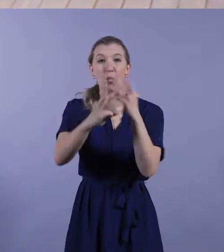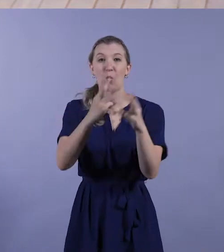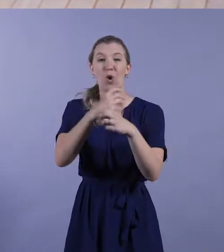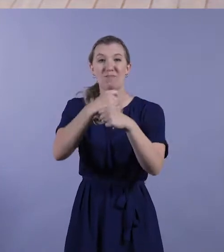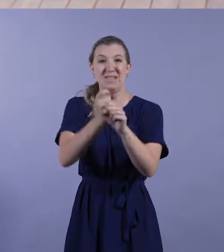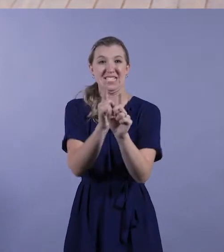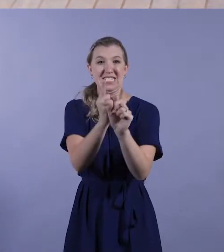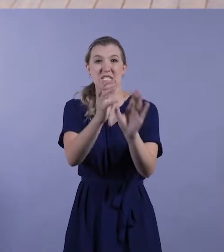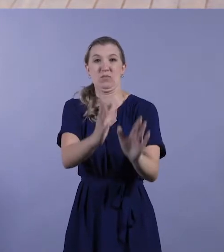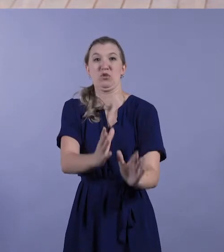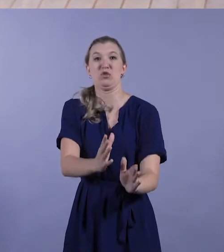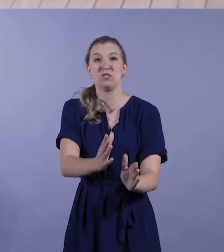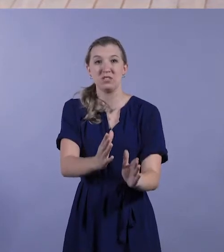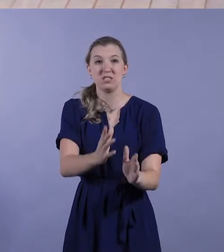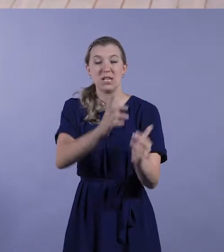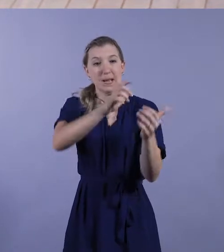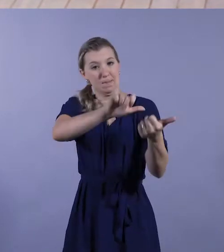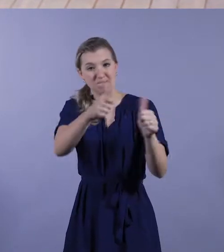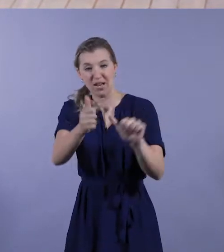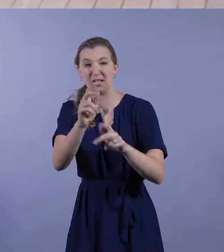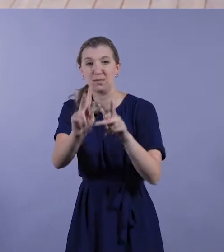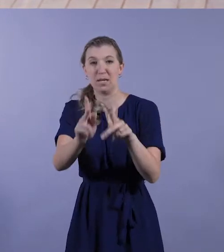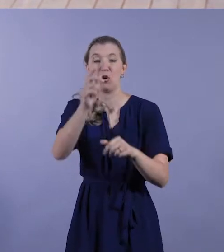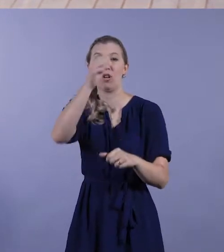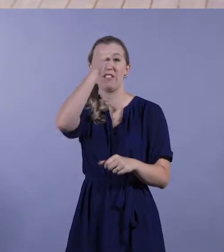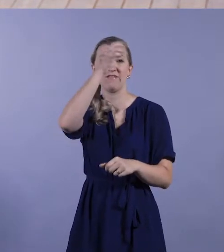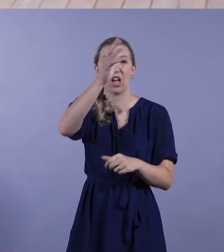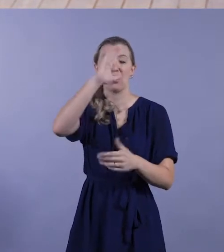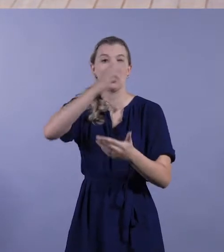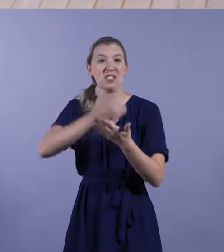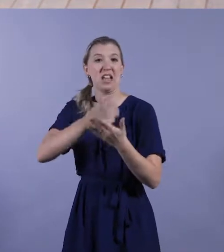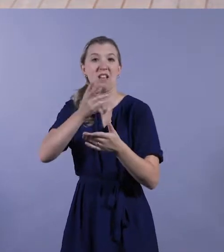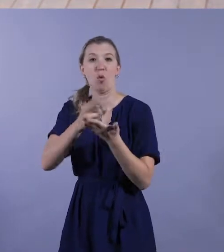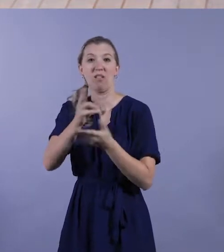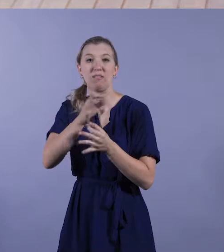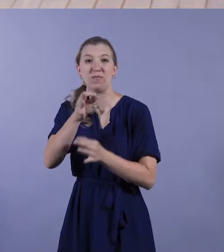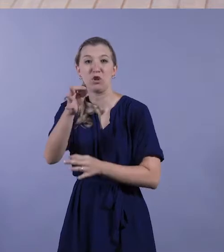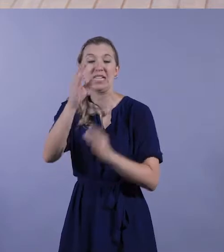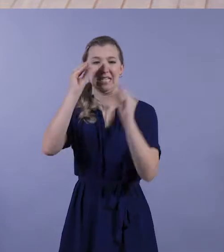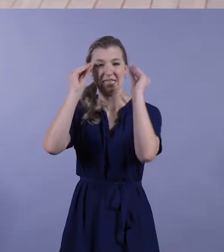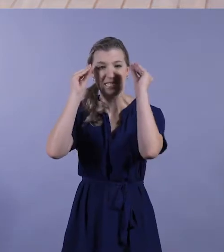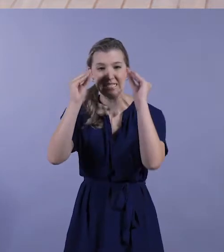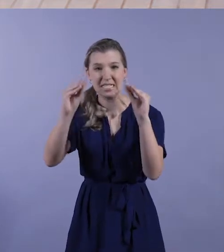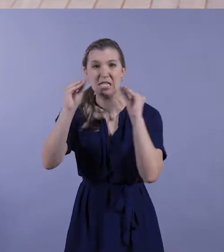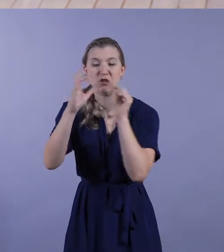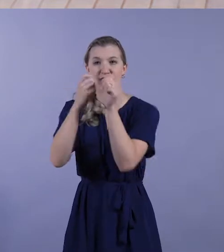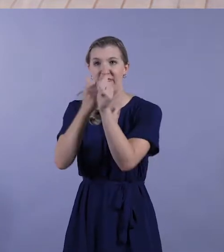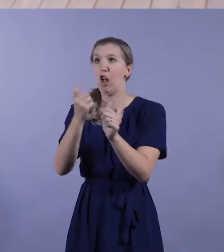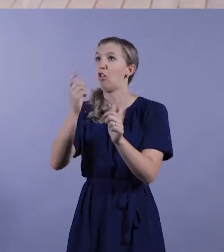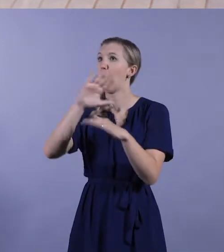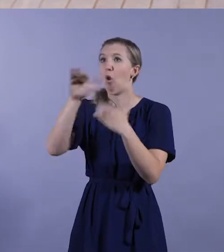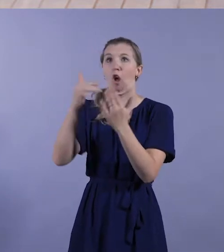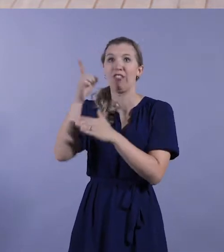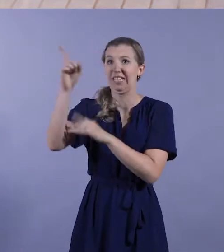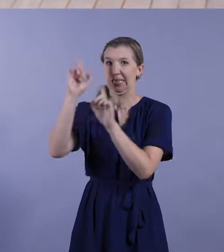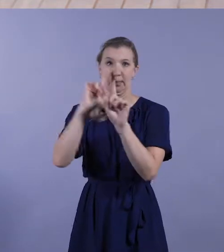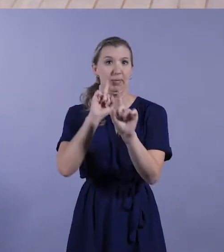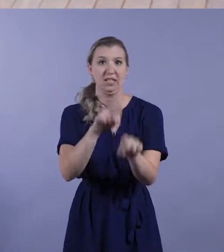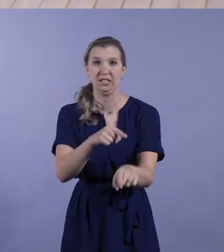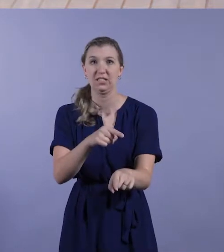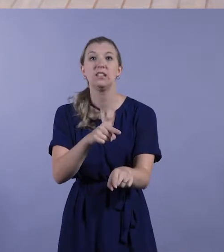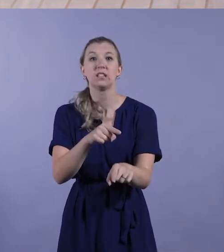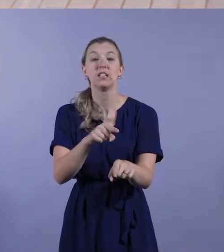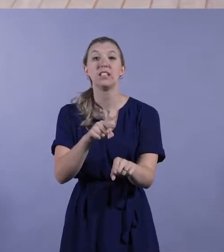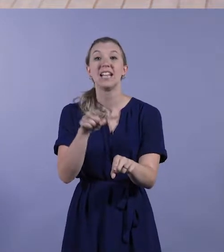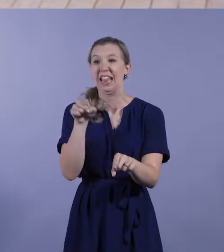disciples, to baptize people in the name of the Father, Son, and the Holy Spirit, and to teach them to observe all that Jesus commanded us. This